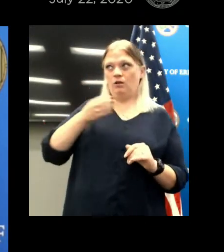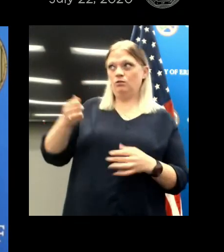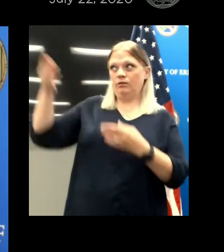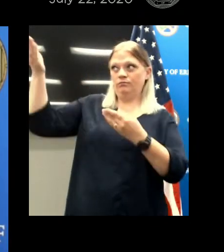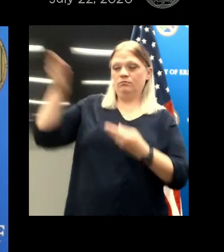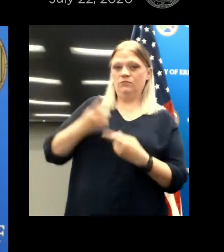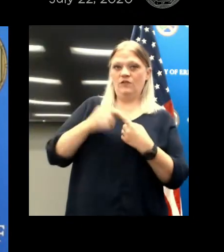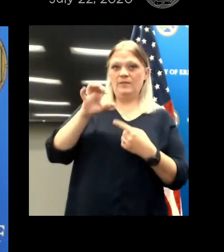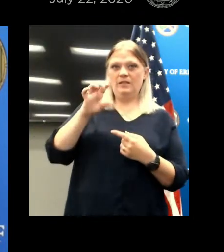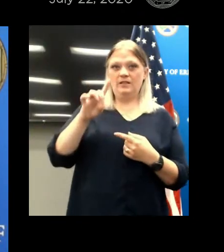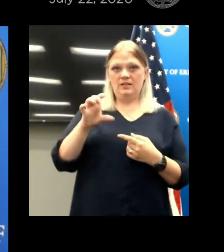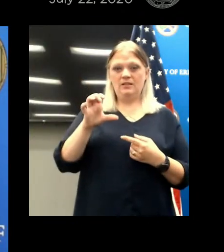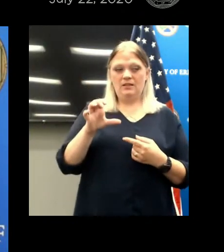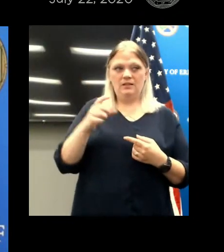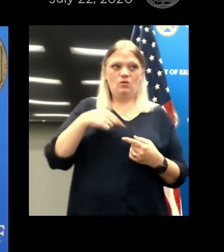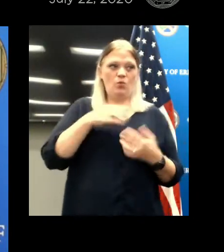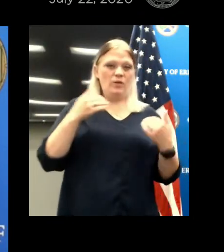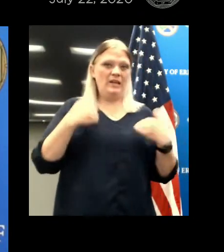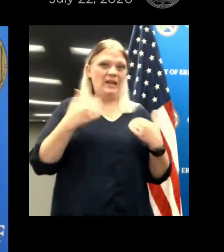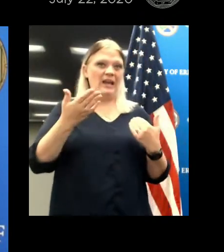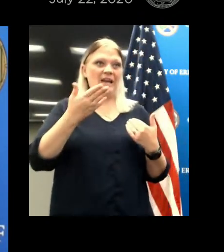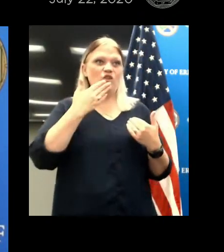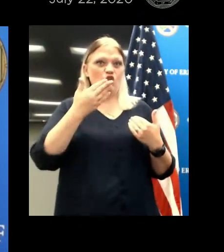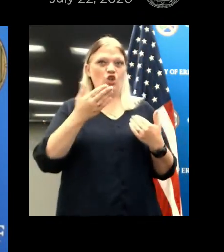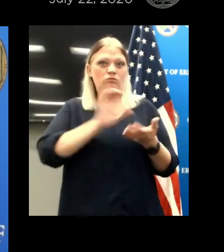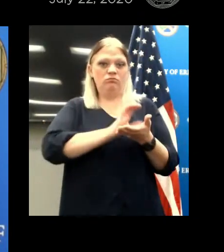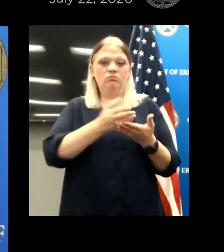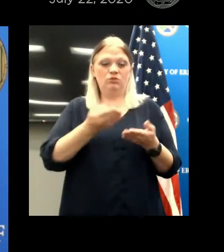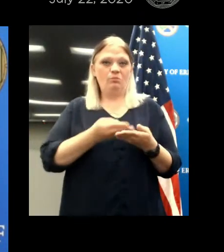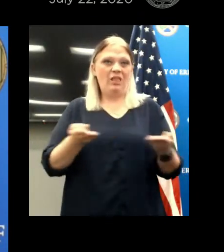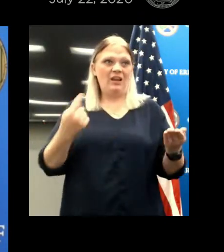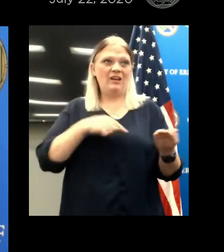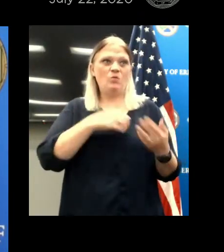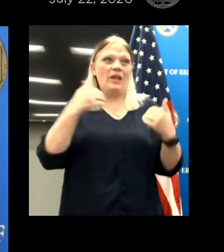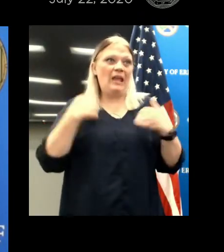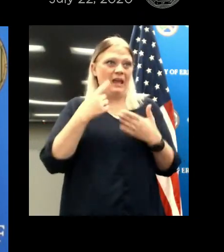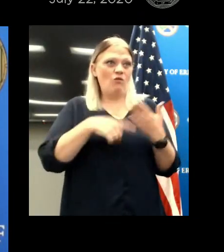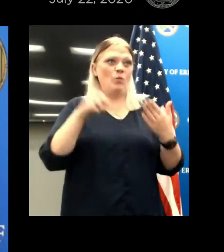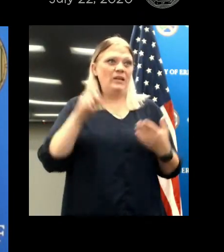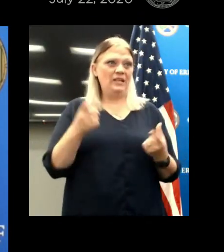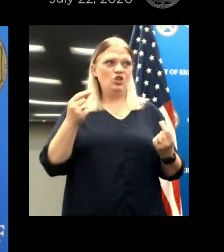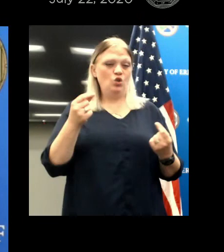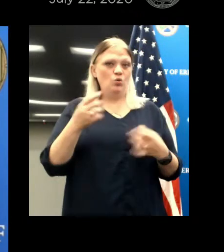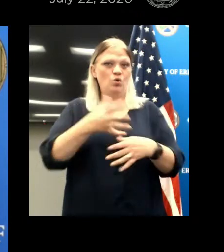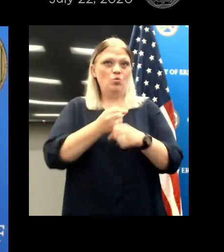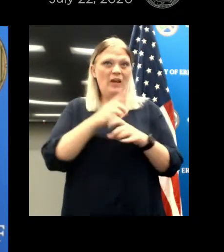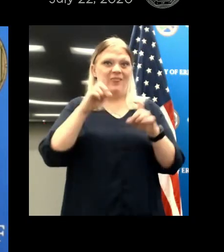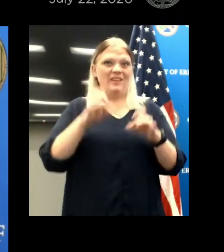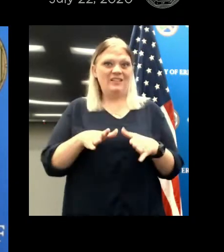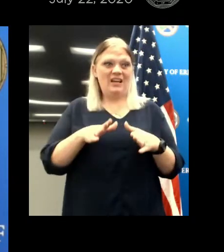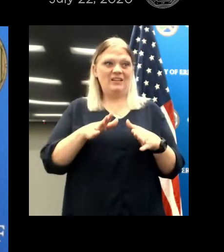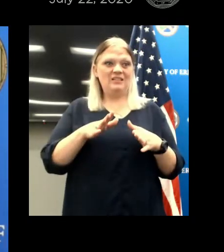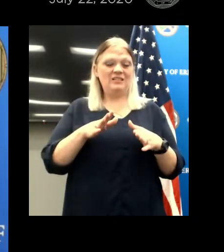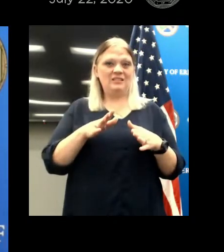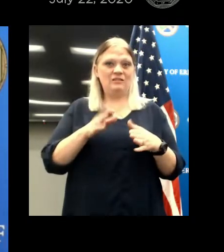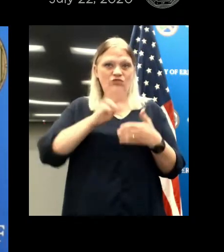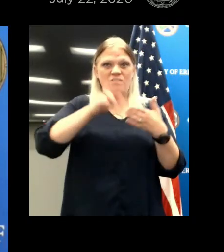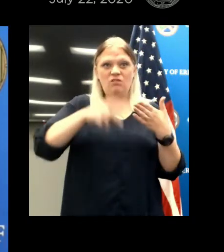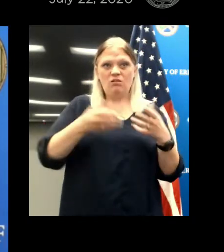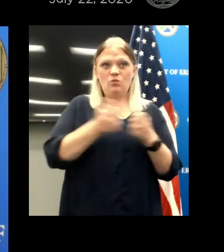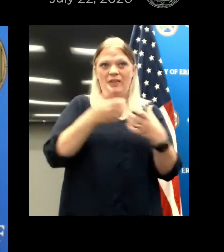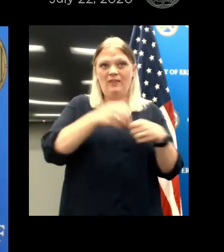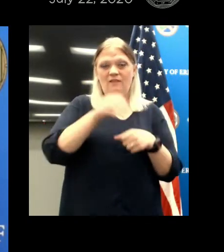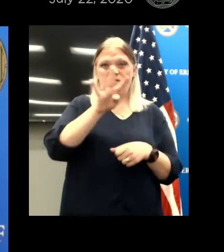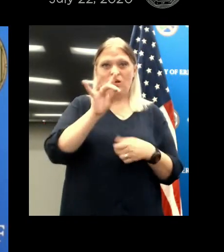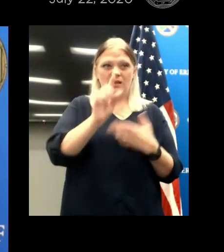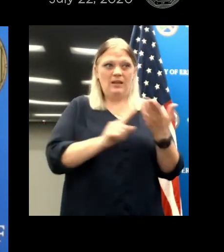good supply of tests and test reagent, and we have what we need to do to get the test turnaround in 48